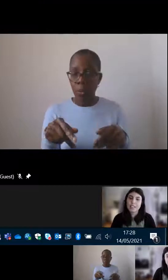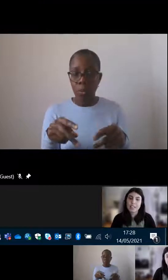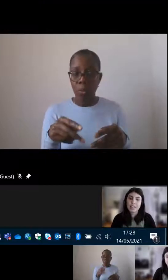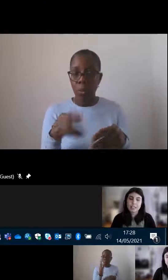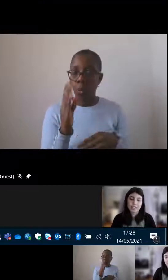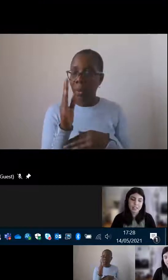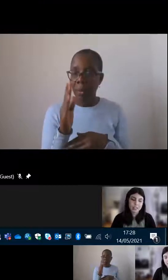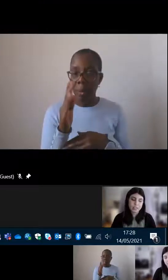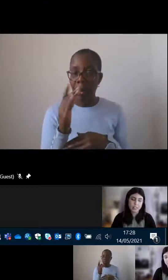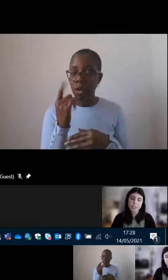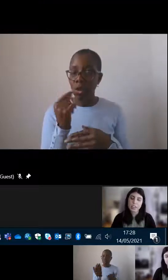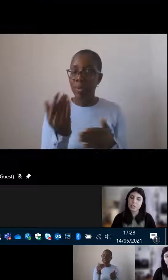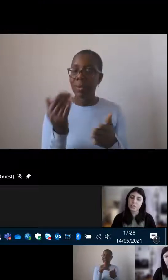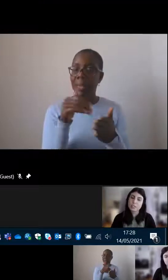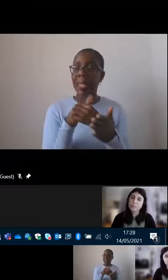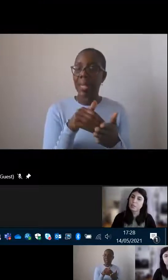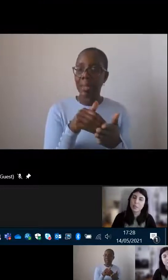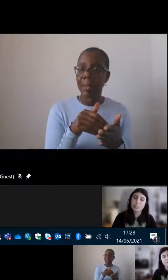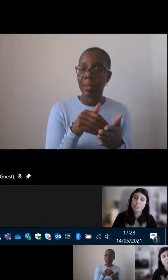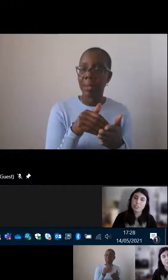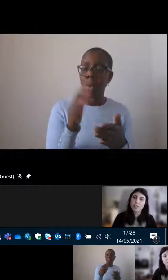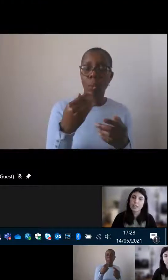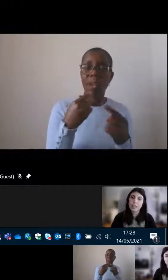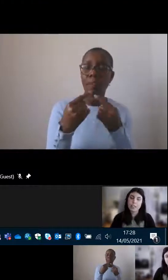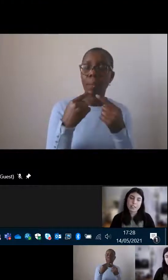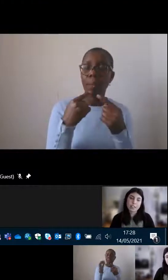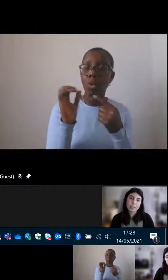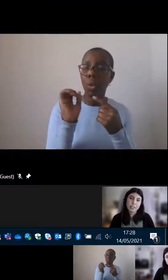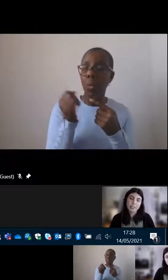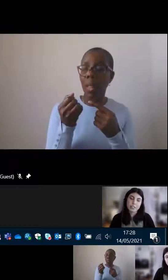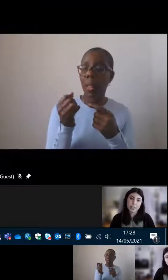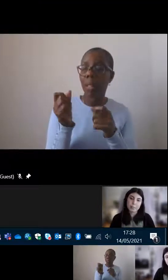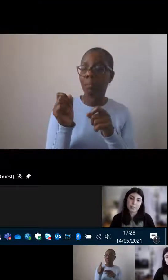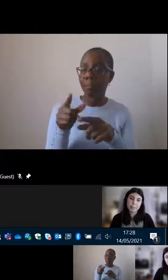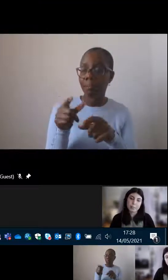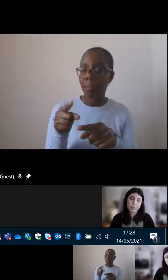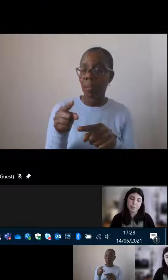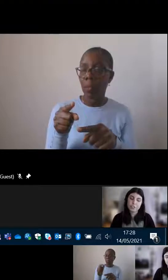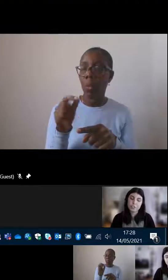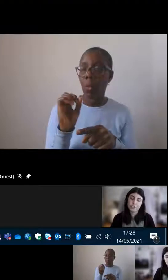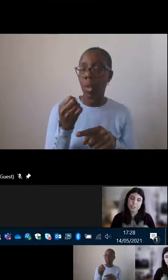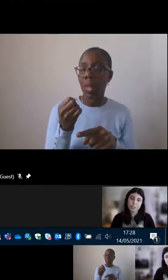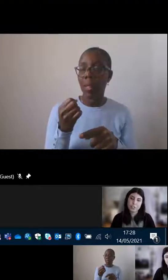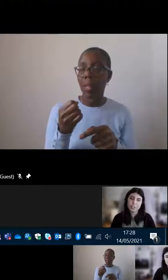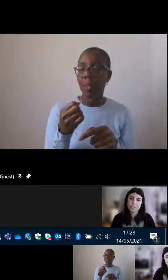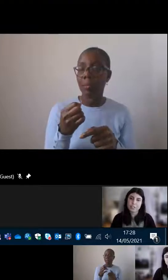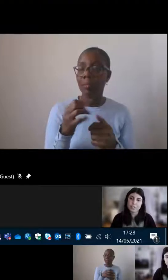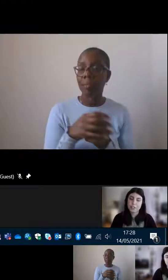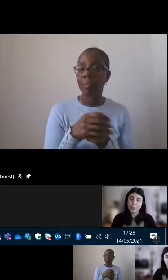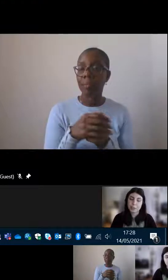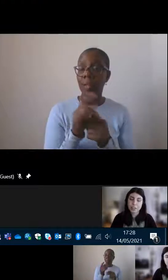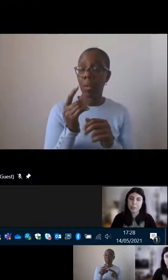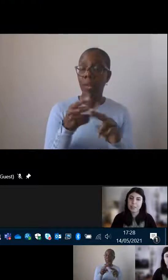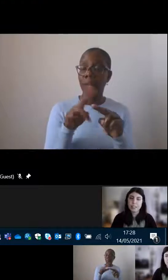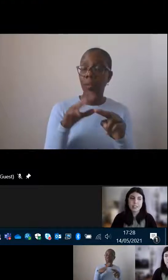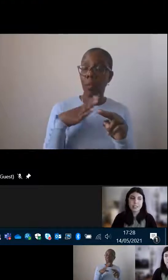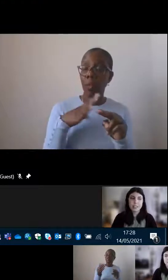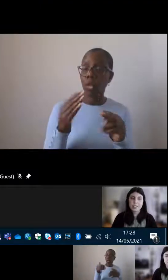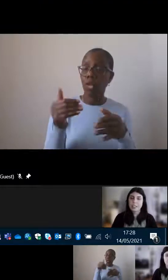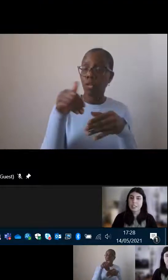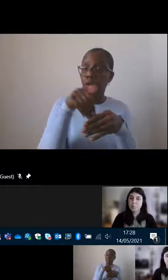that you can attend, and you'll get all of the information at the click of, just at the other end of your phone.